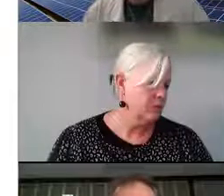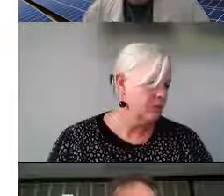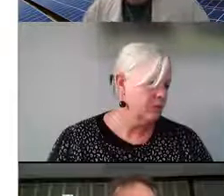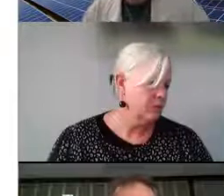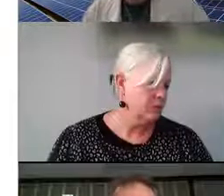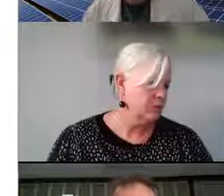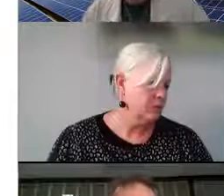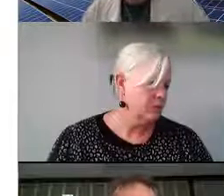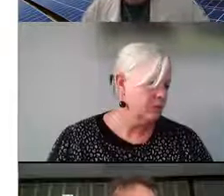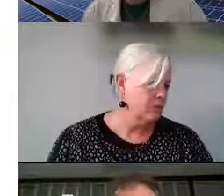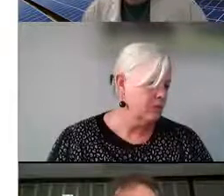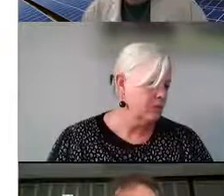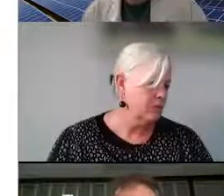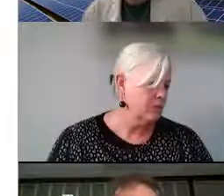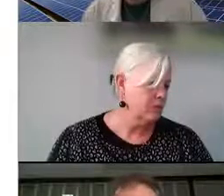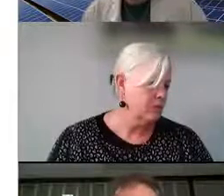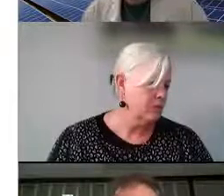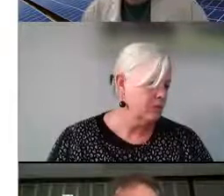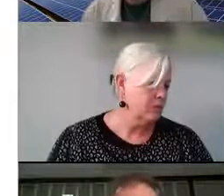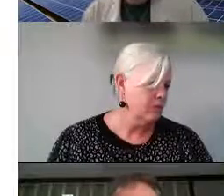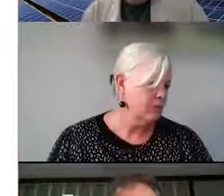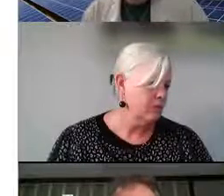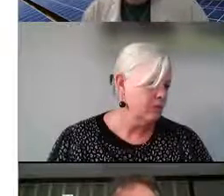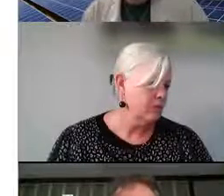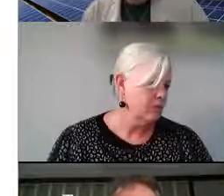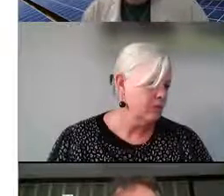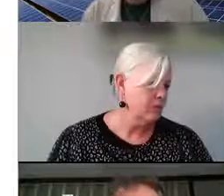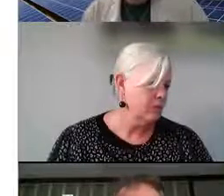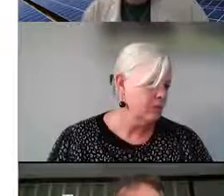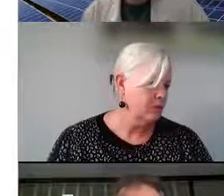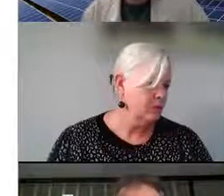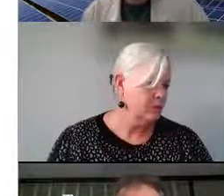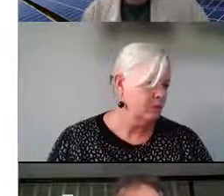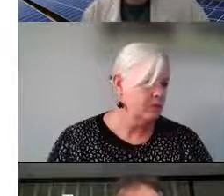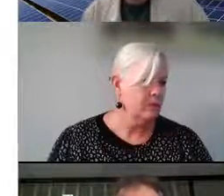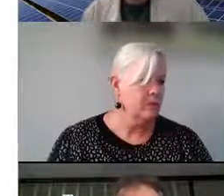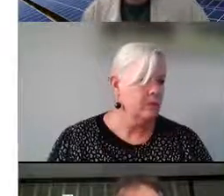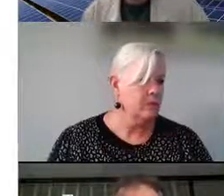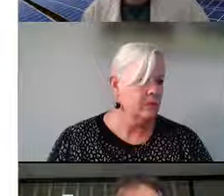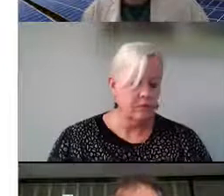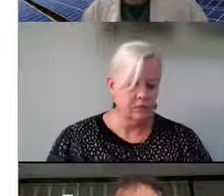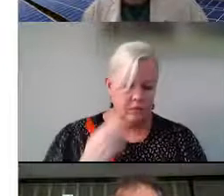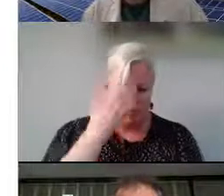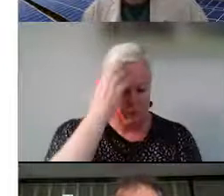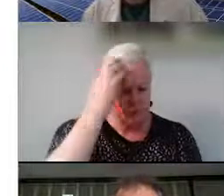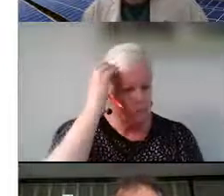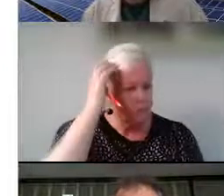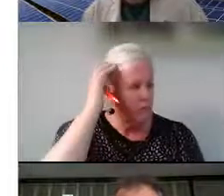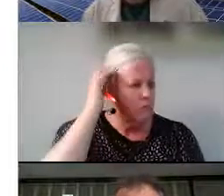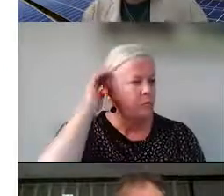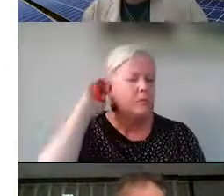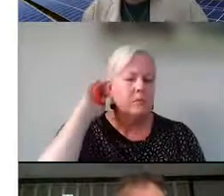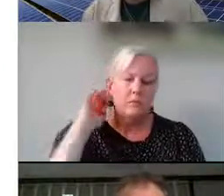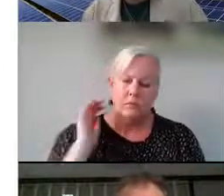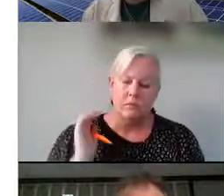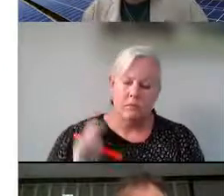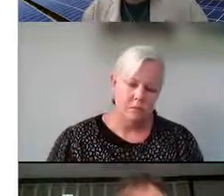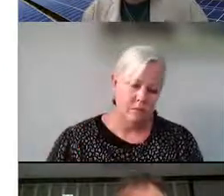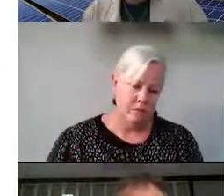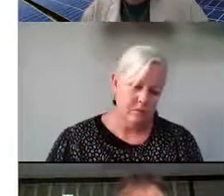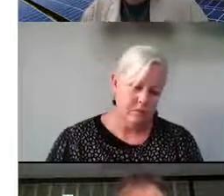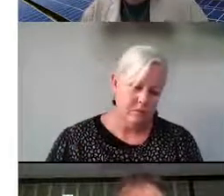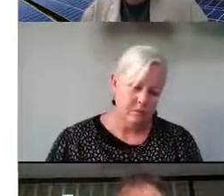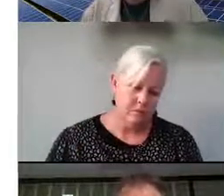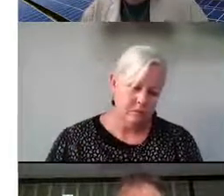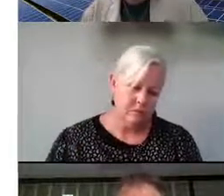too unreliable to have it funded and paying back just from the farmer's use alone. Okay, so